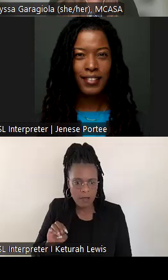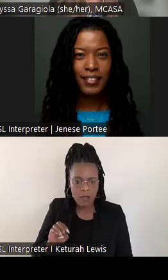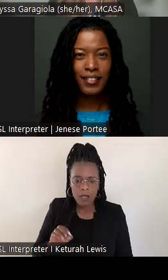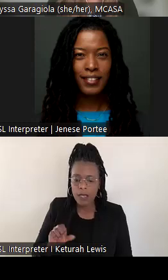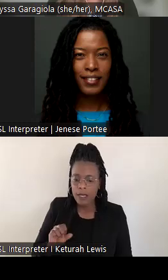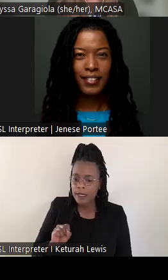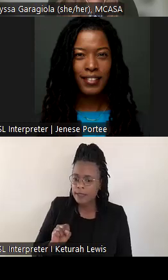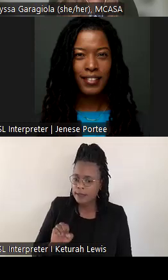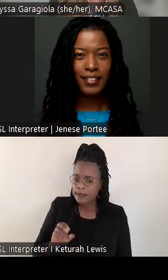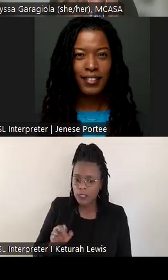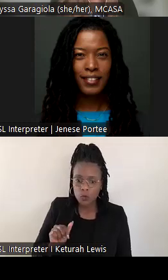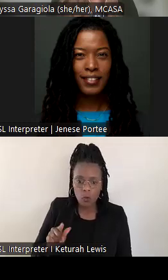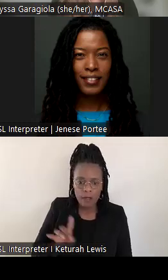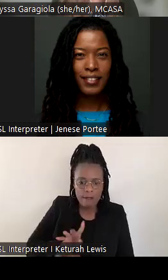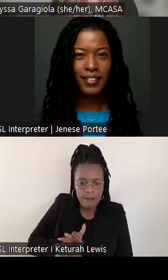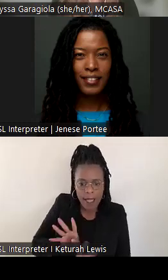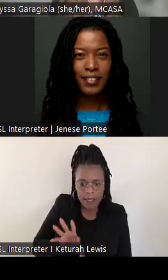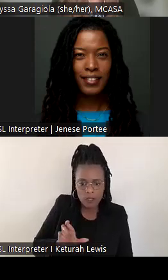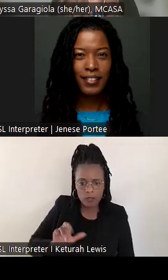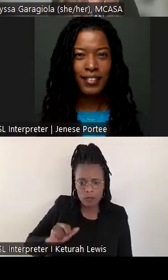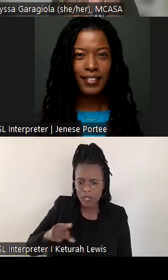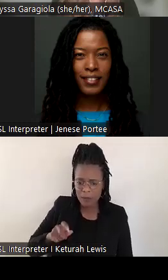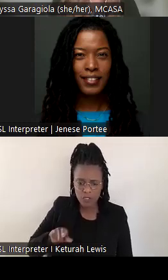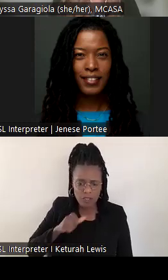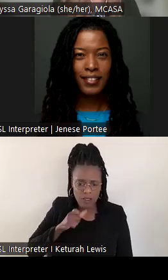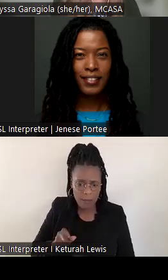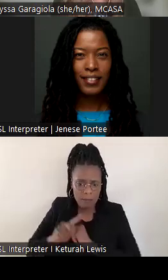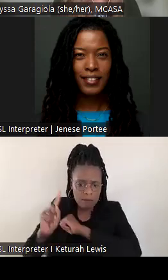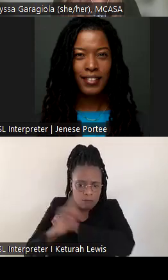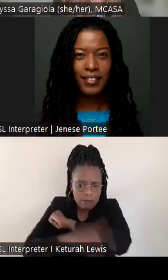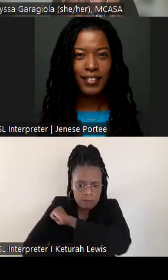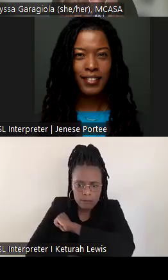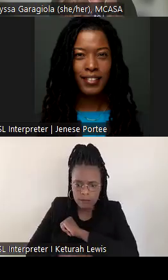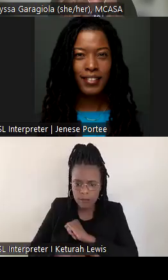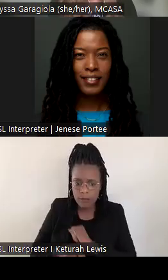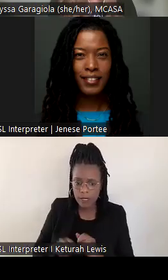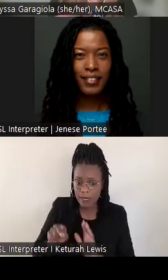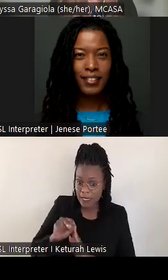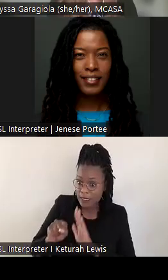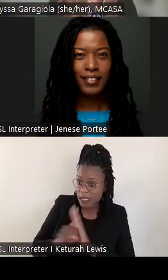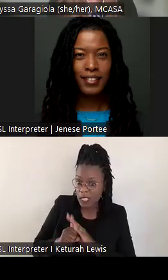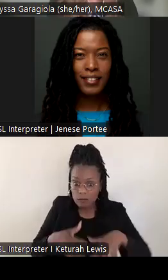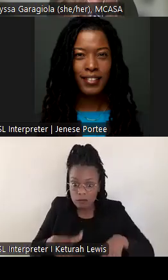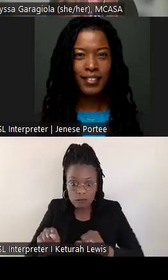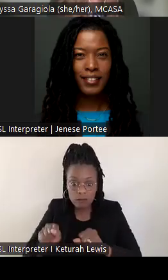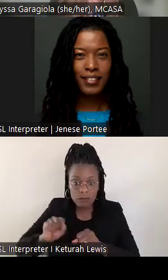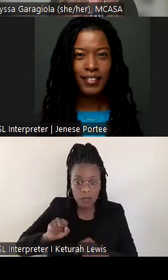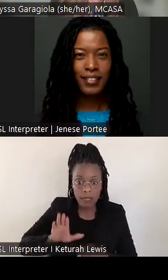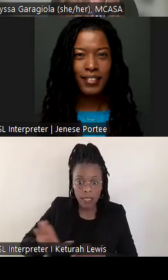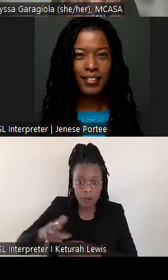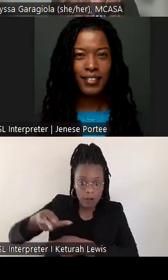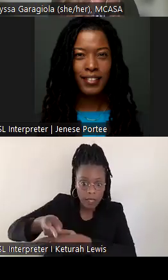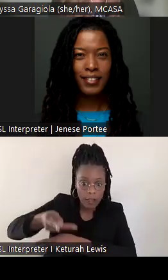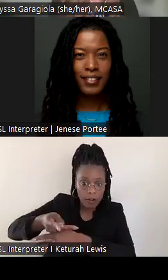a part of the punishment. The state takes on the care of inmates. And so part of that is providing